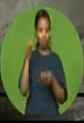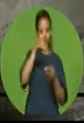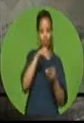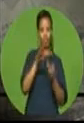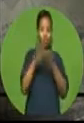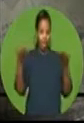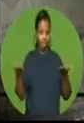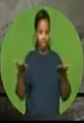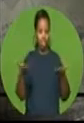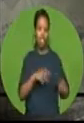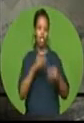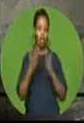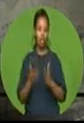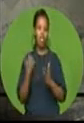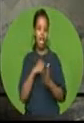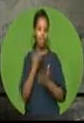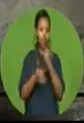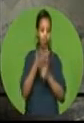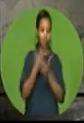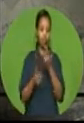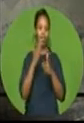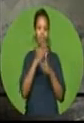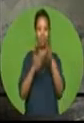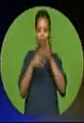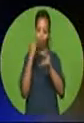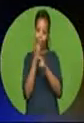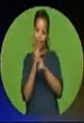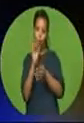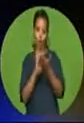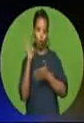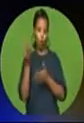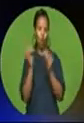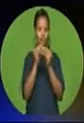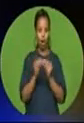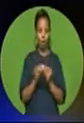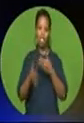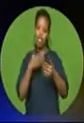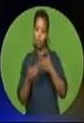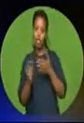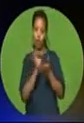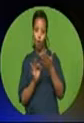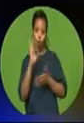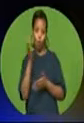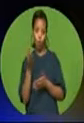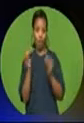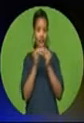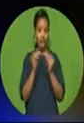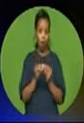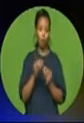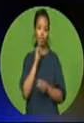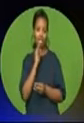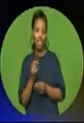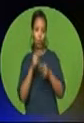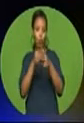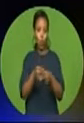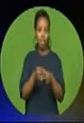Students, let's discuss the standard forms of an account. The simplest form of the account is